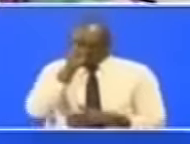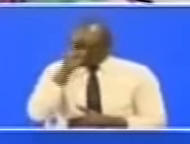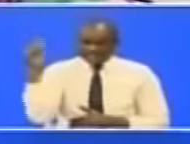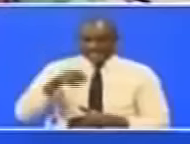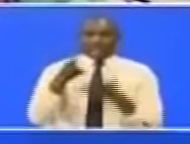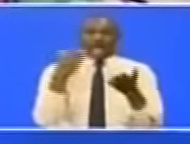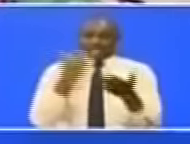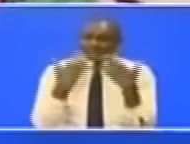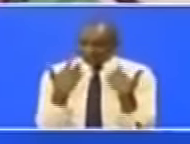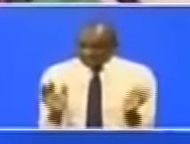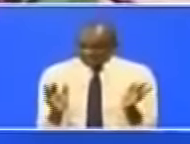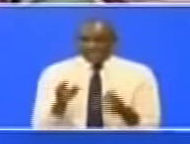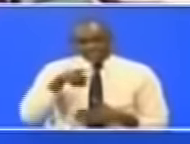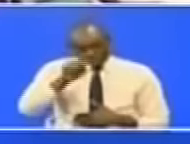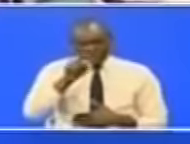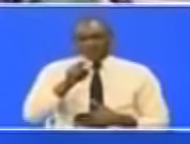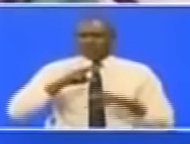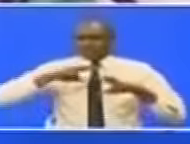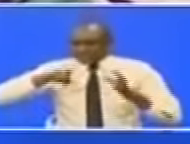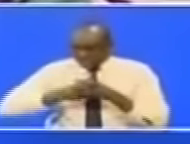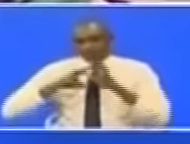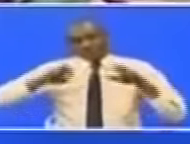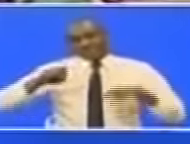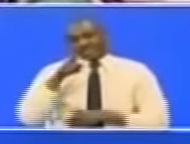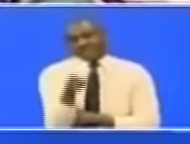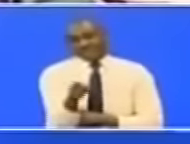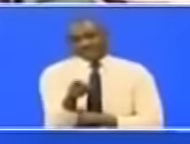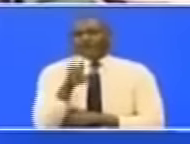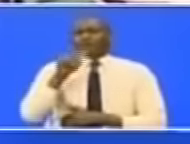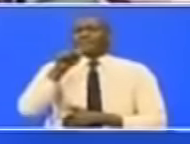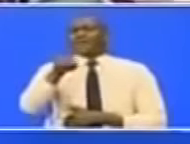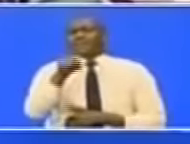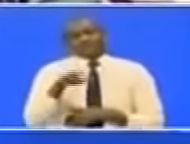pale na uchunguzi ukaanza, na ndipoza